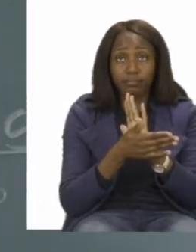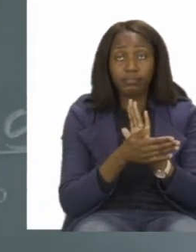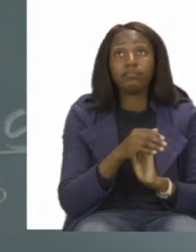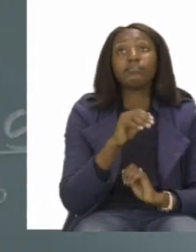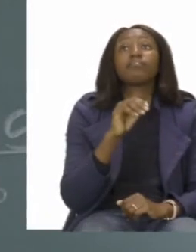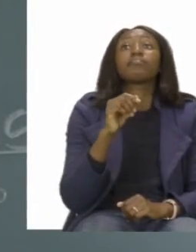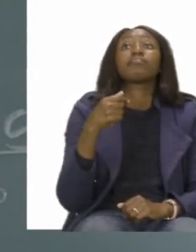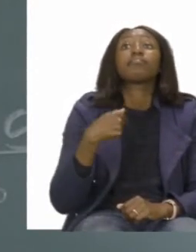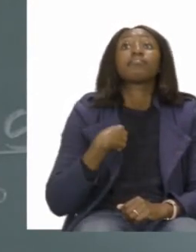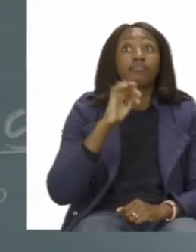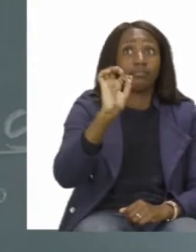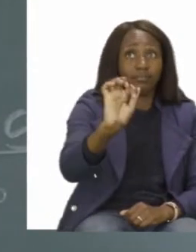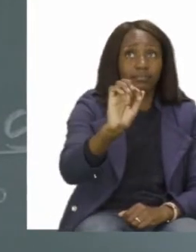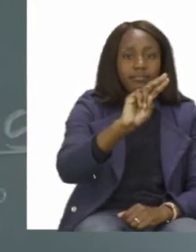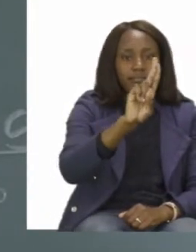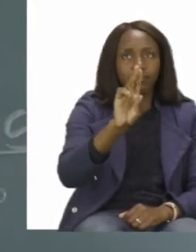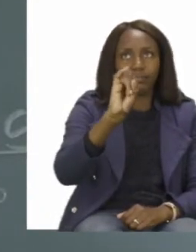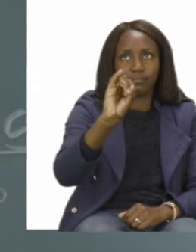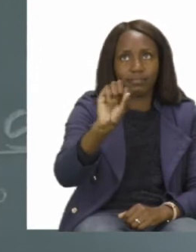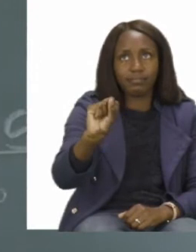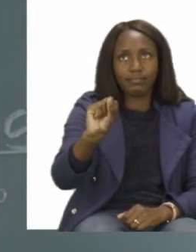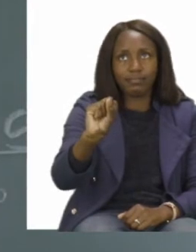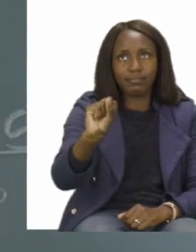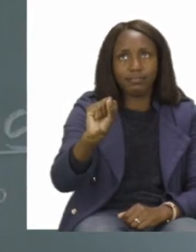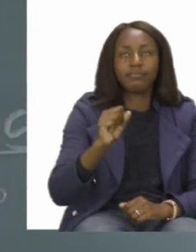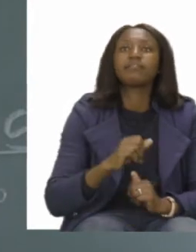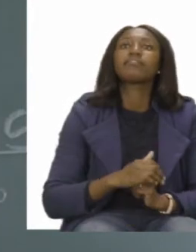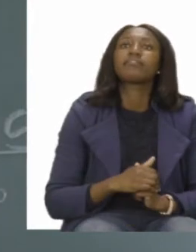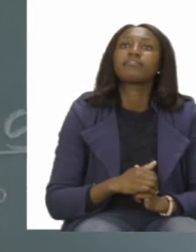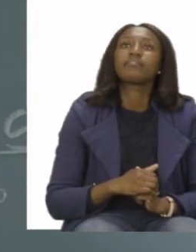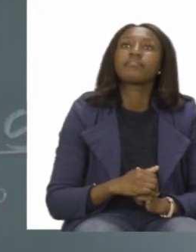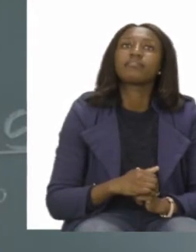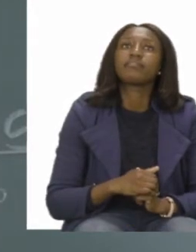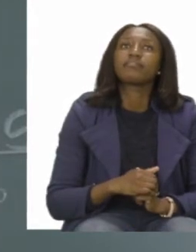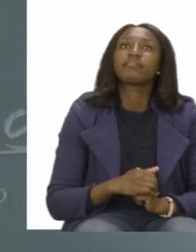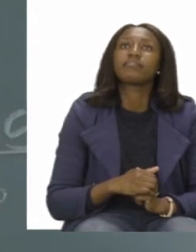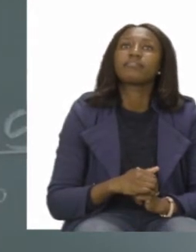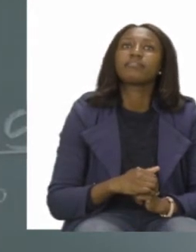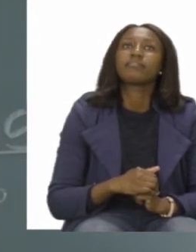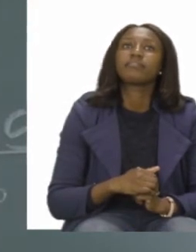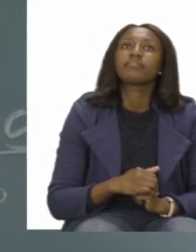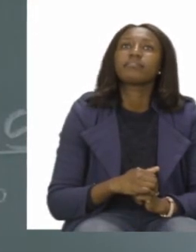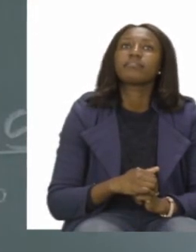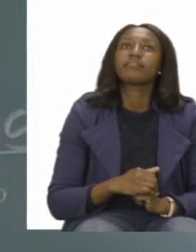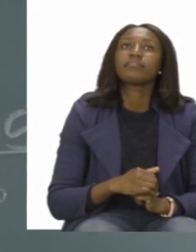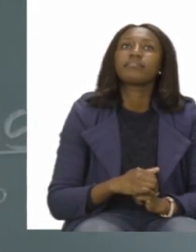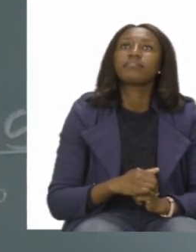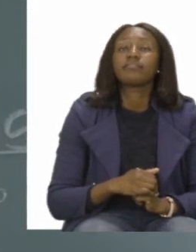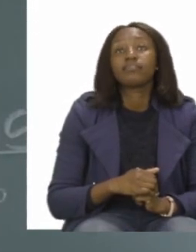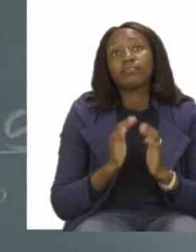changes to the word his. Okay, so now boys and girls, using